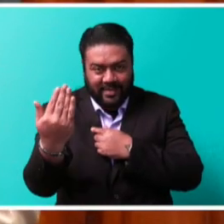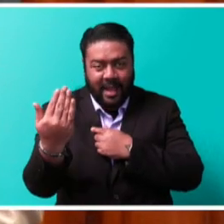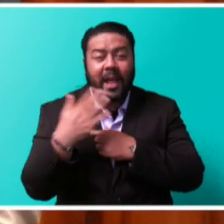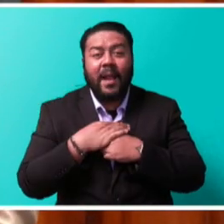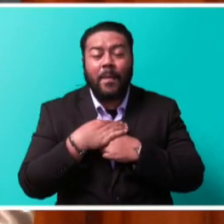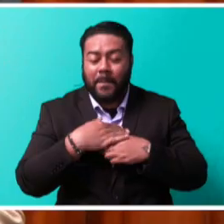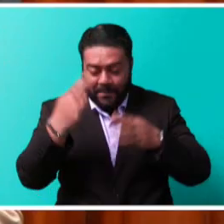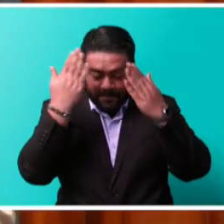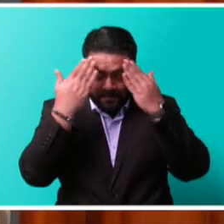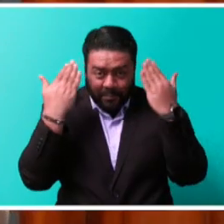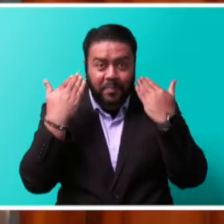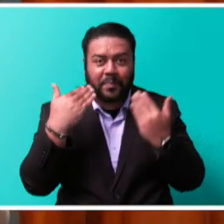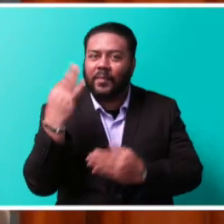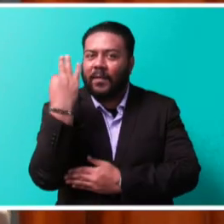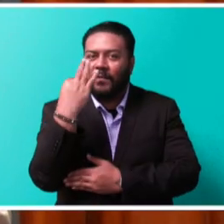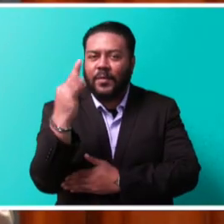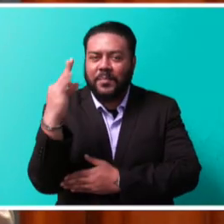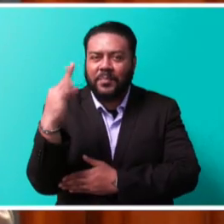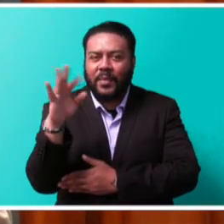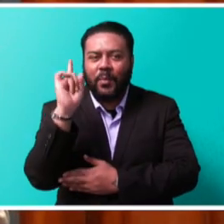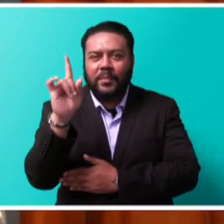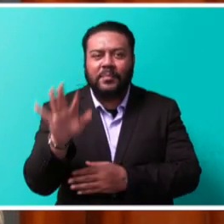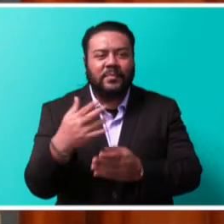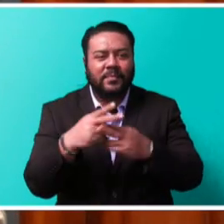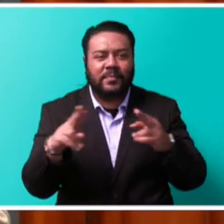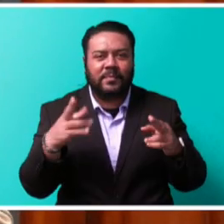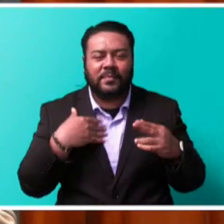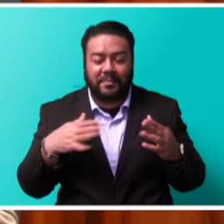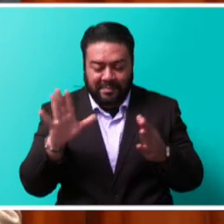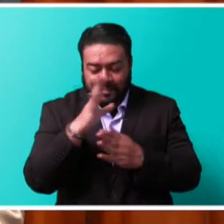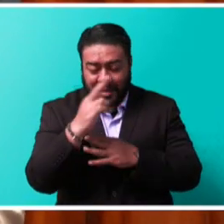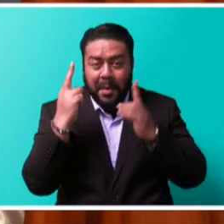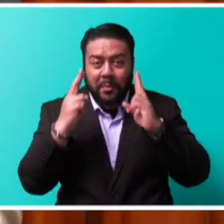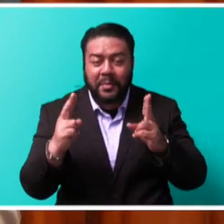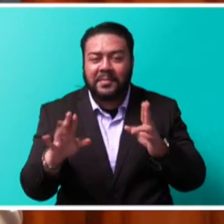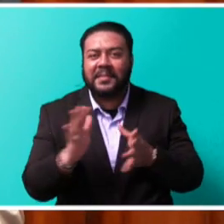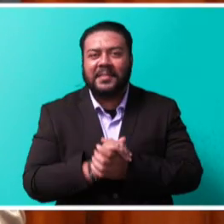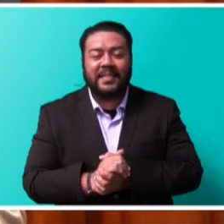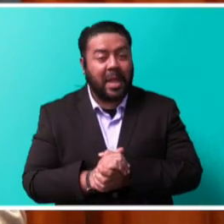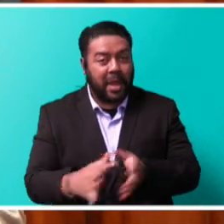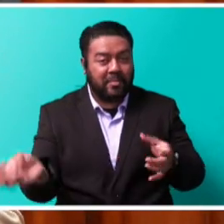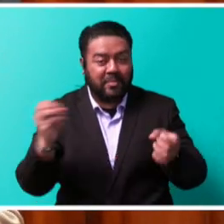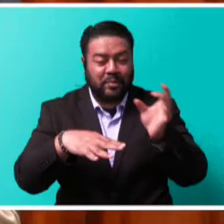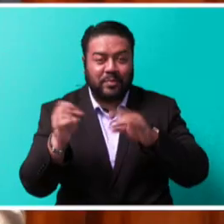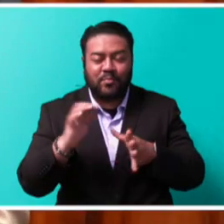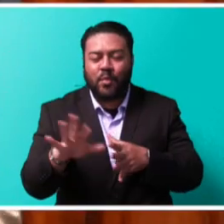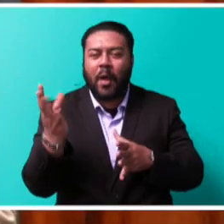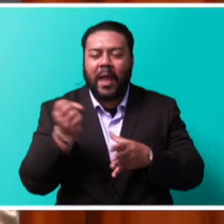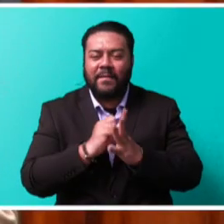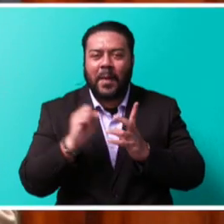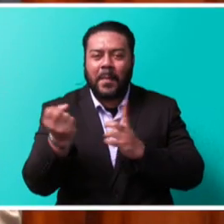Speaker, forests remain one of Fiji's most important natural assets. They contribute significantly to environmental